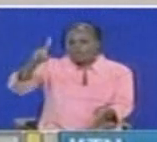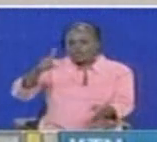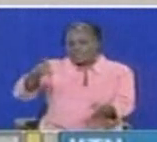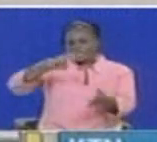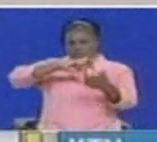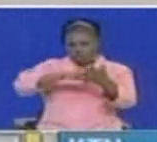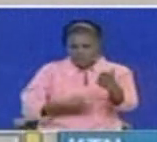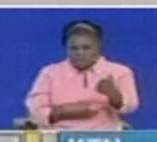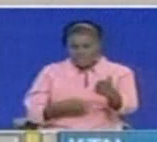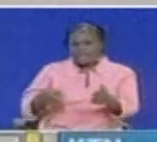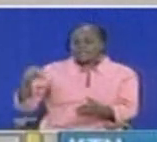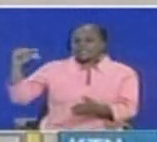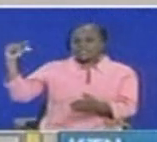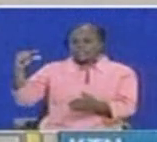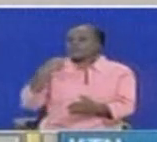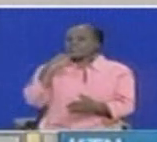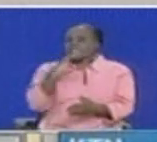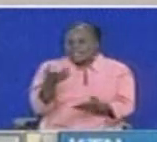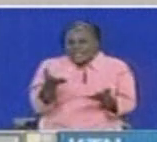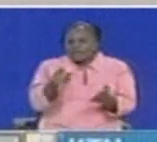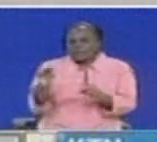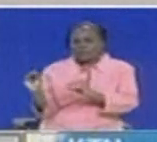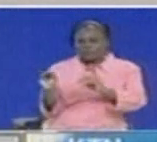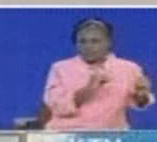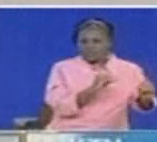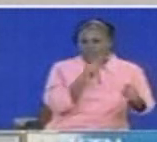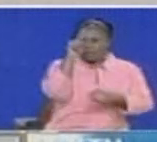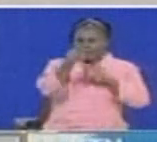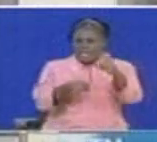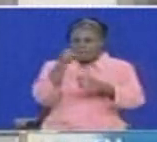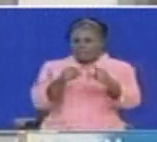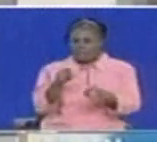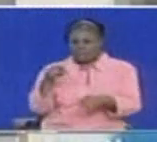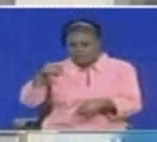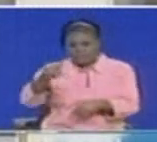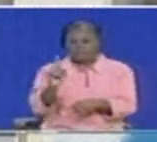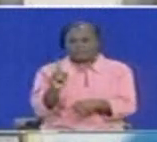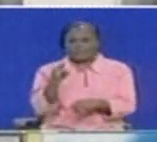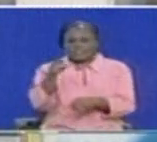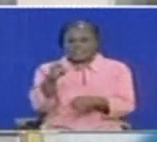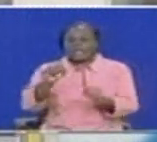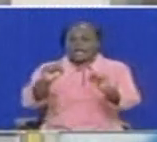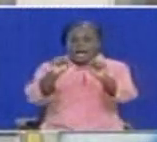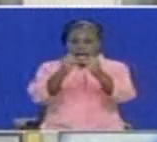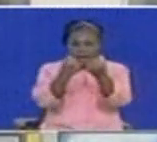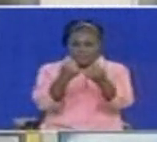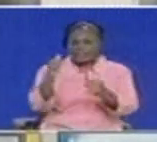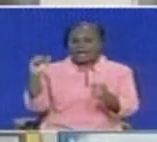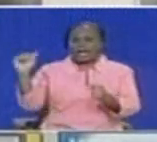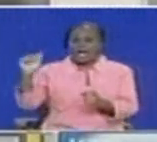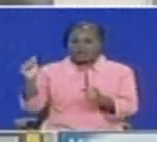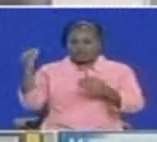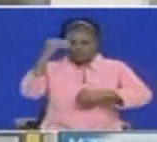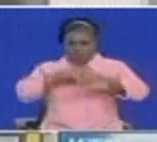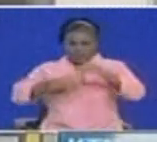deals. Githu Muigai argues that Wako is now shifting that blame onto him. The chain of events in the Anglo contracts,